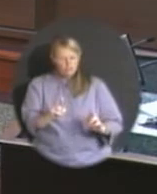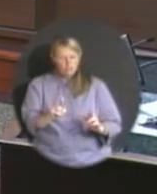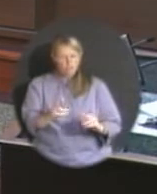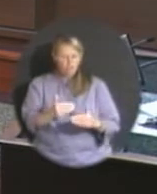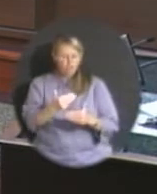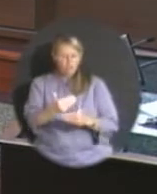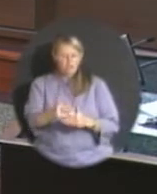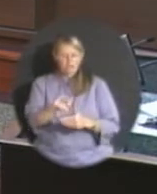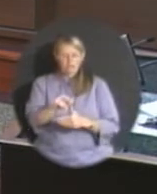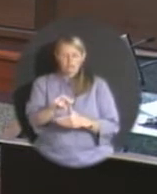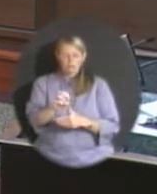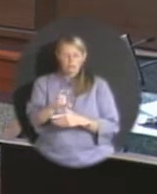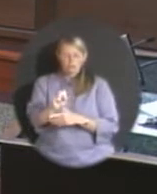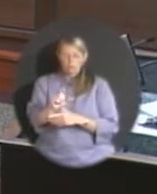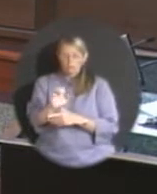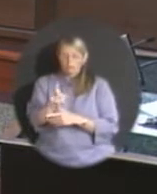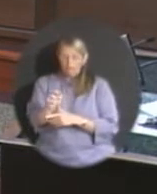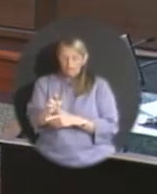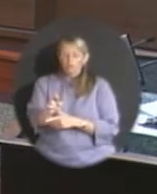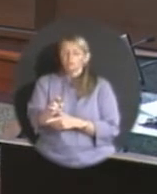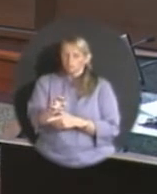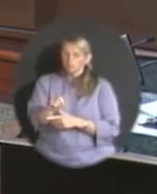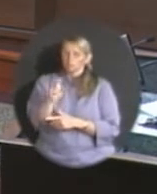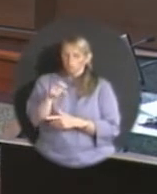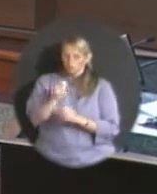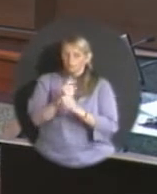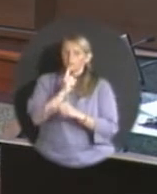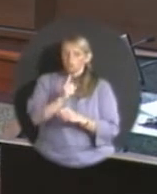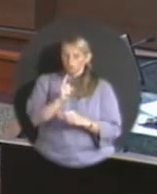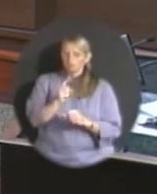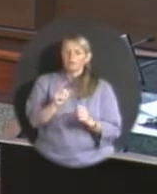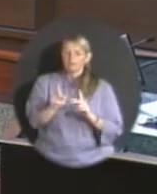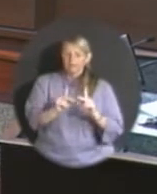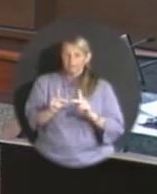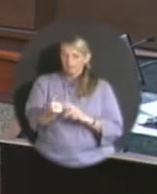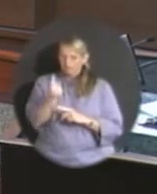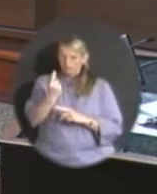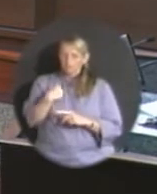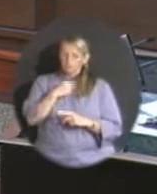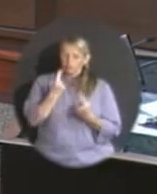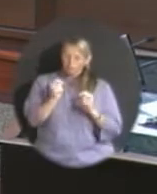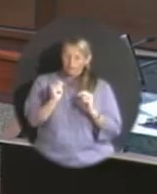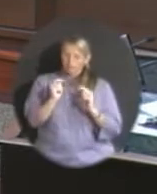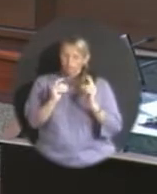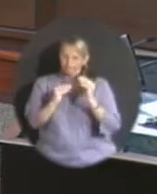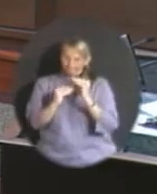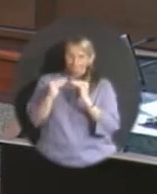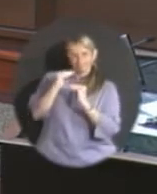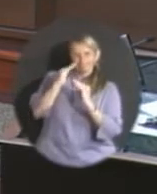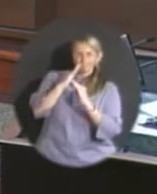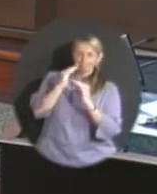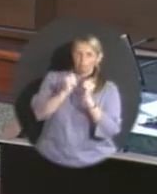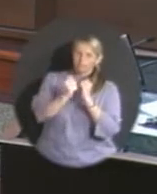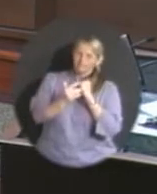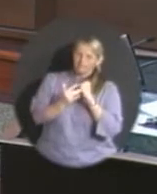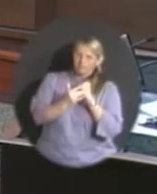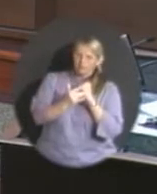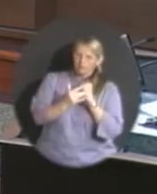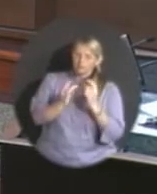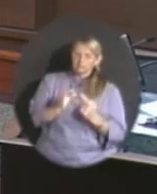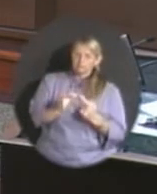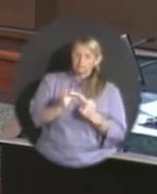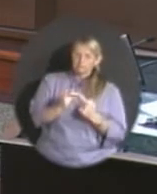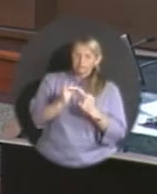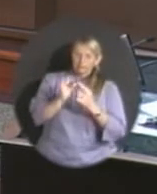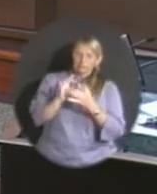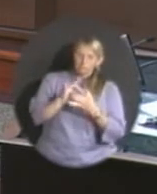be an item that we would like to make sure that the public understands that we're staying cutting edge as regards to wireless technology, because that's the